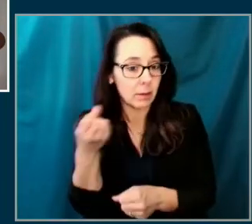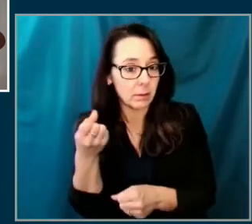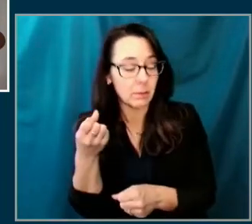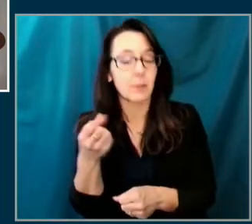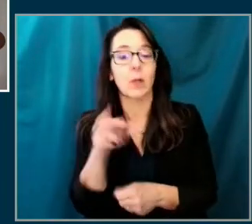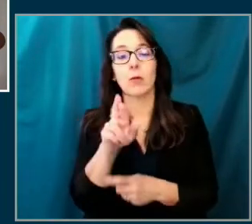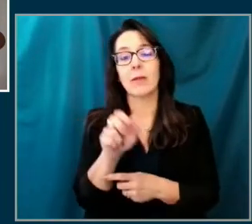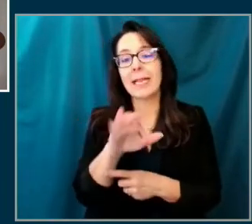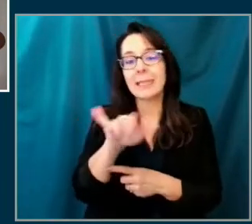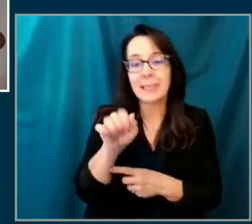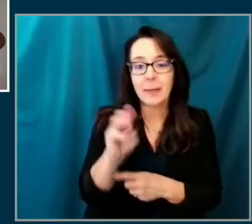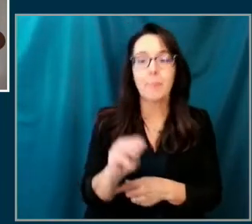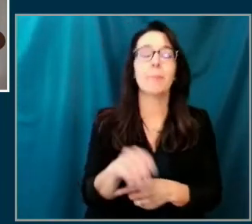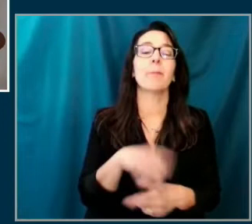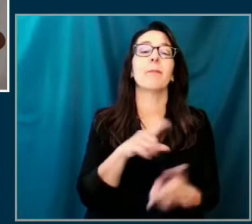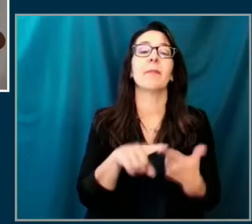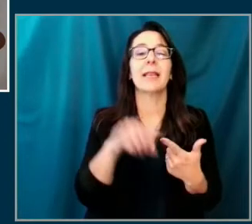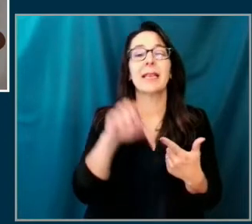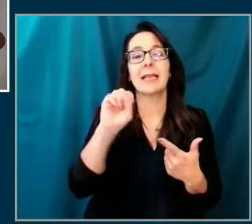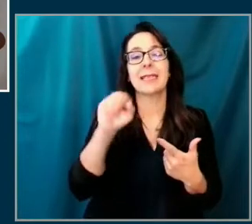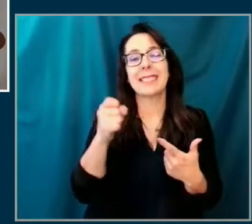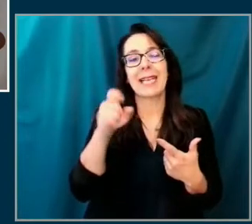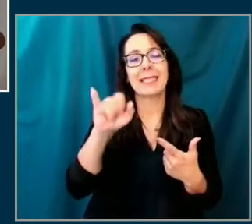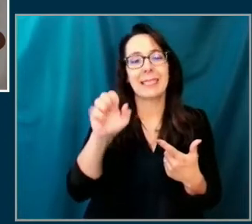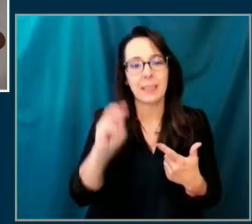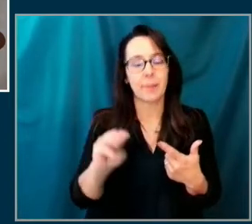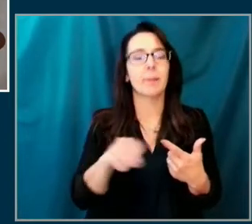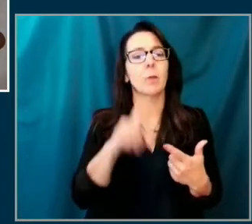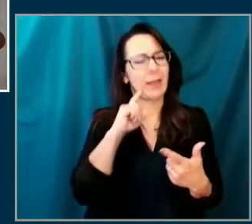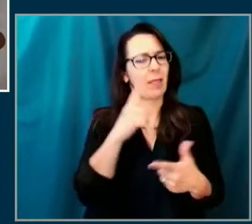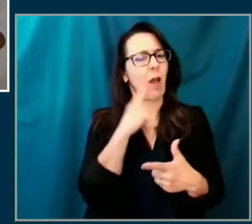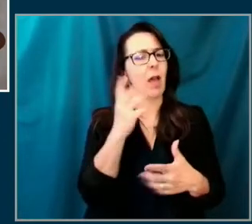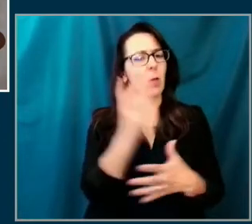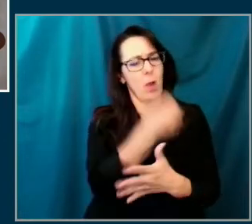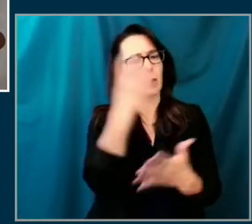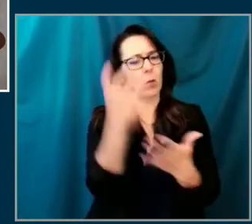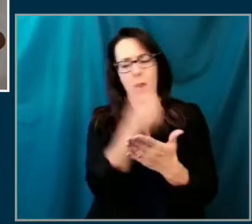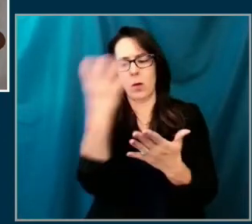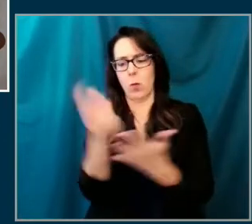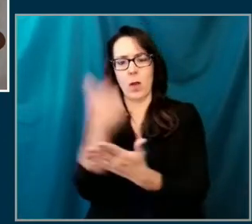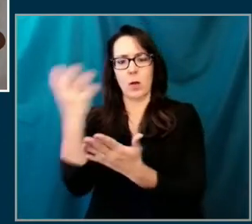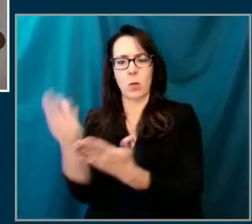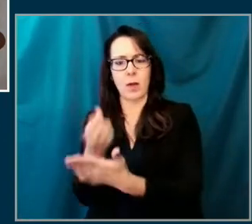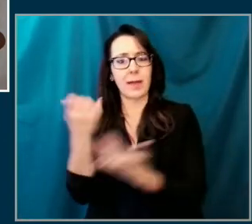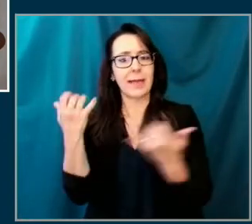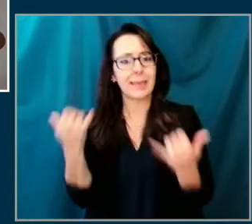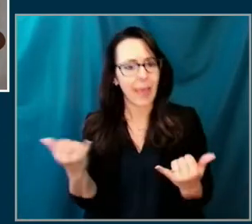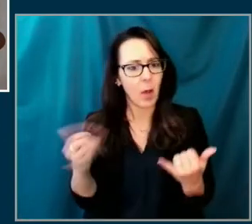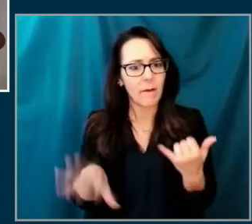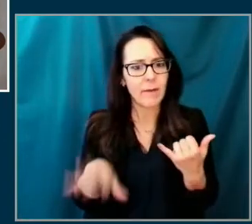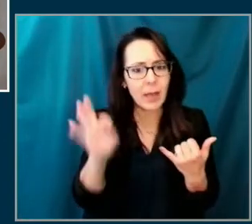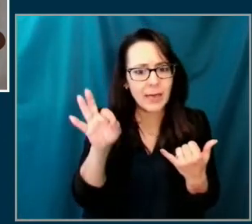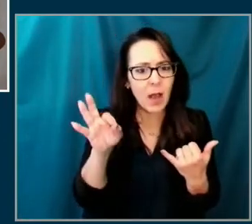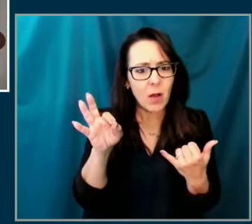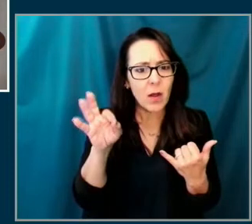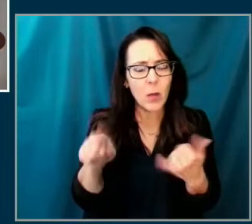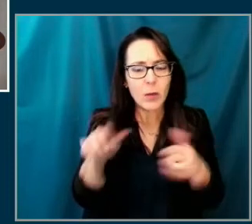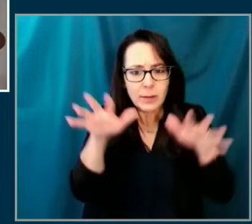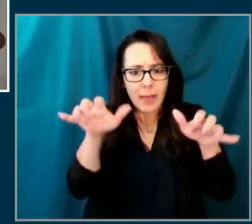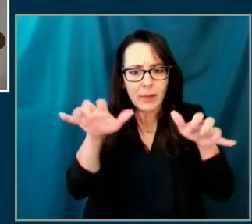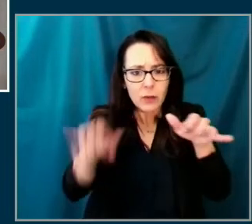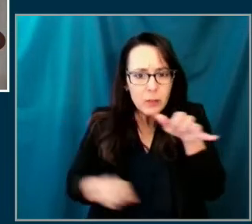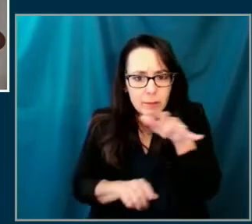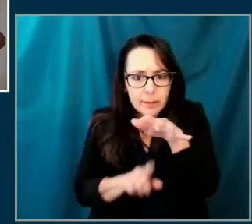and sexism and all of those things, we thought we had locked those monsters away only to discover that they've crawled back out and they're infecting us